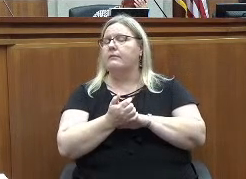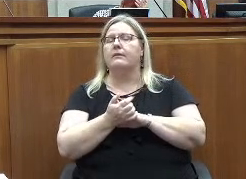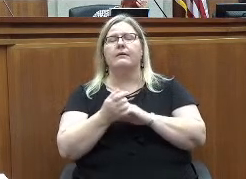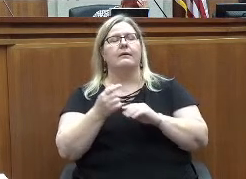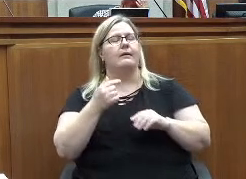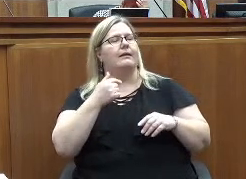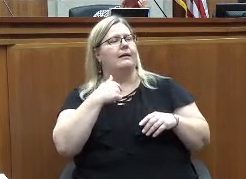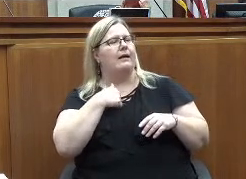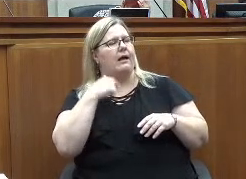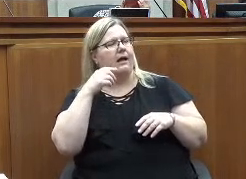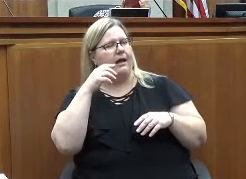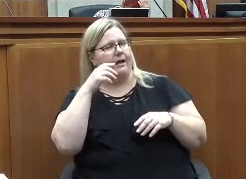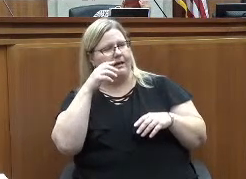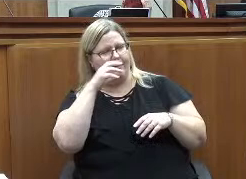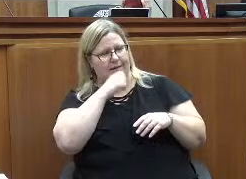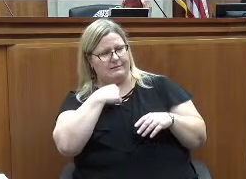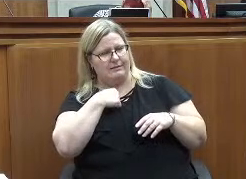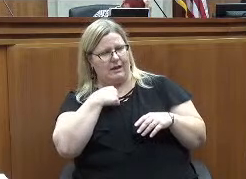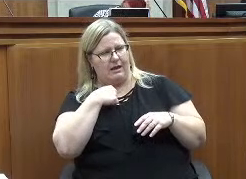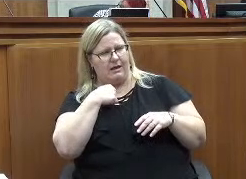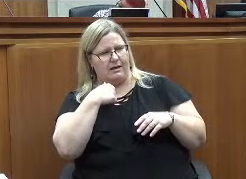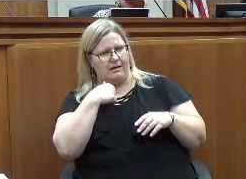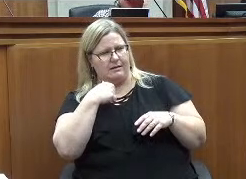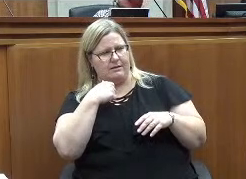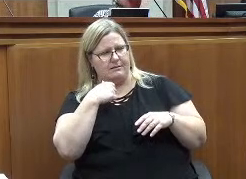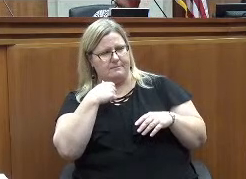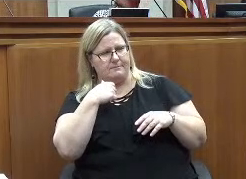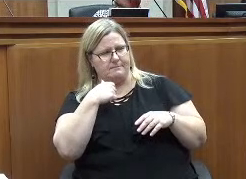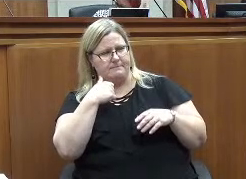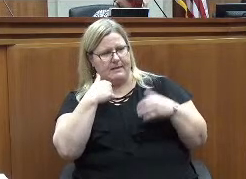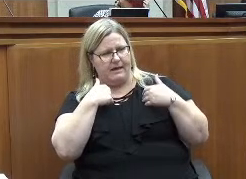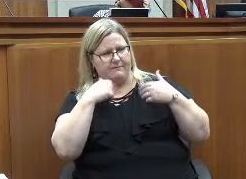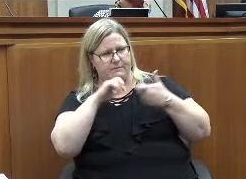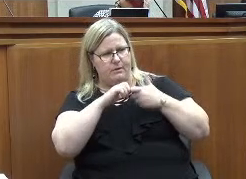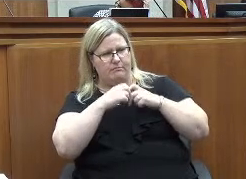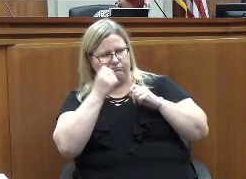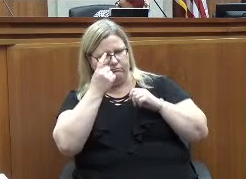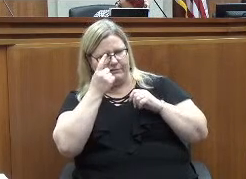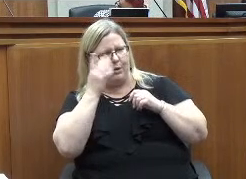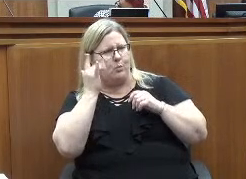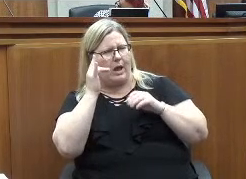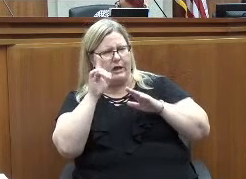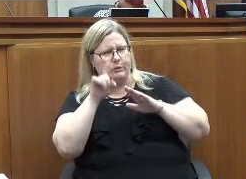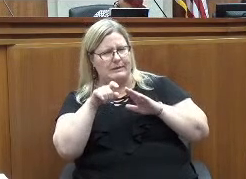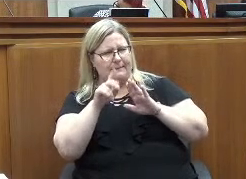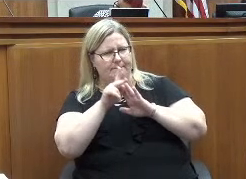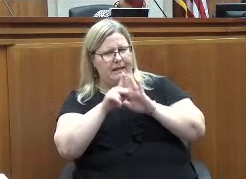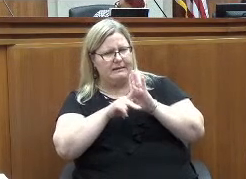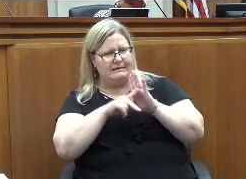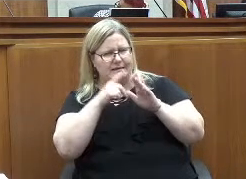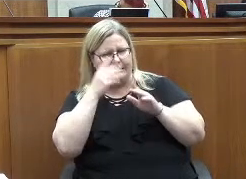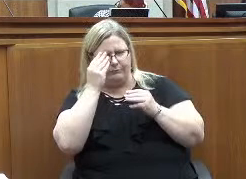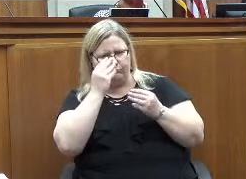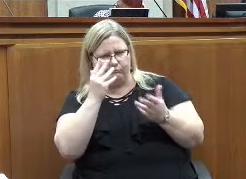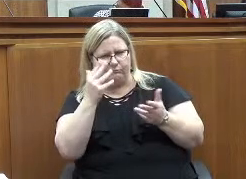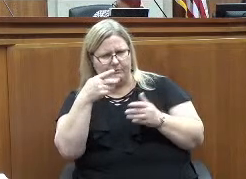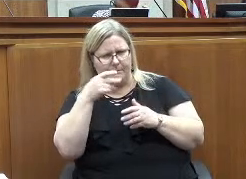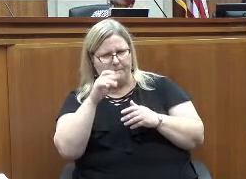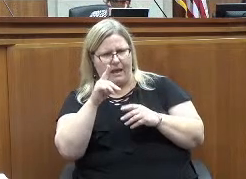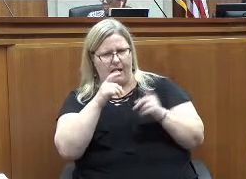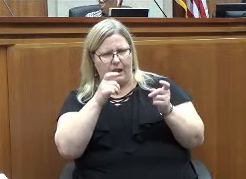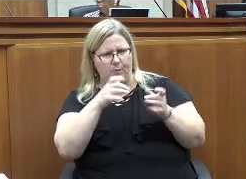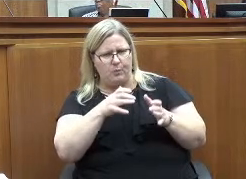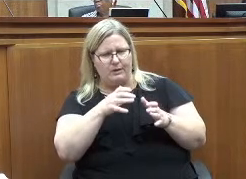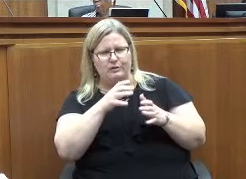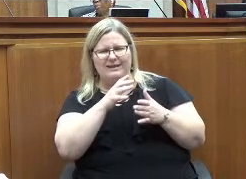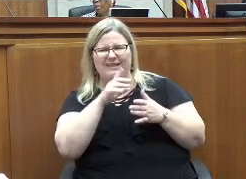I guess I am having trouble understanding why we need policy to tell pod operators